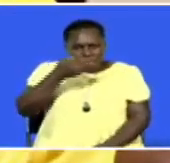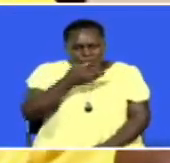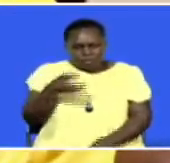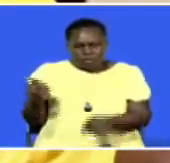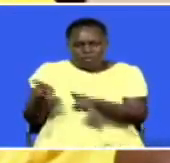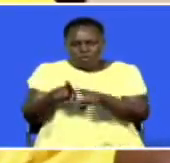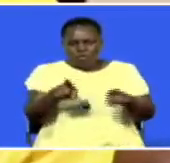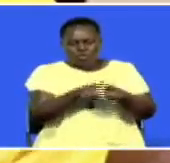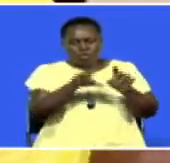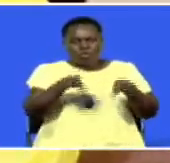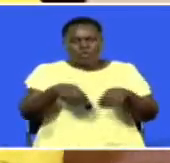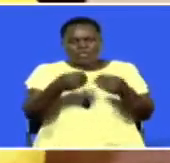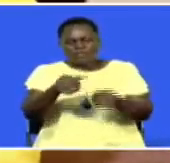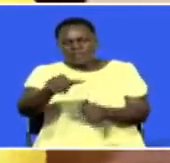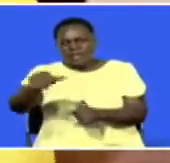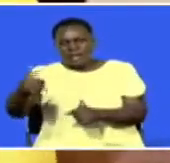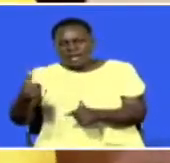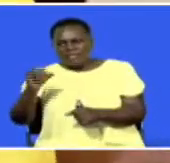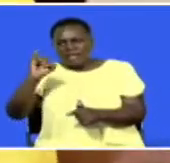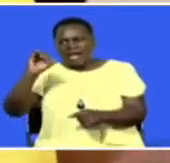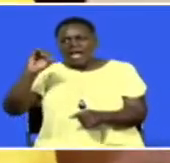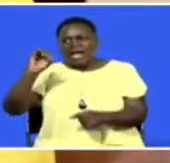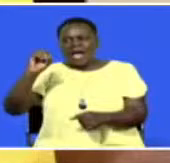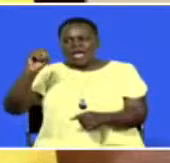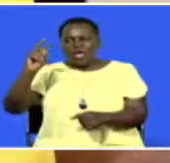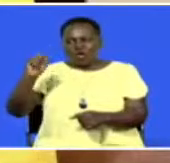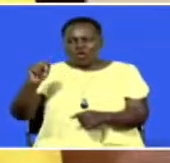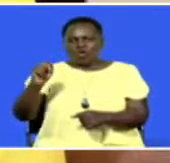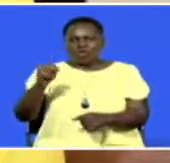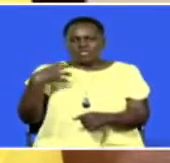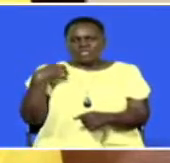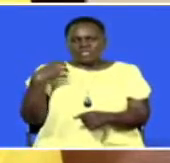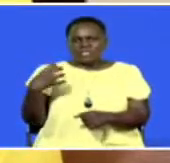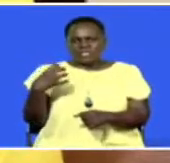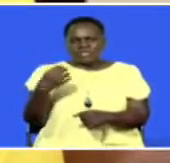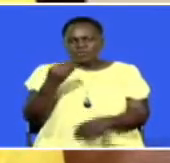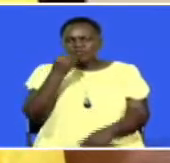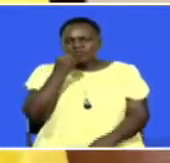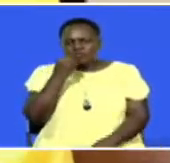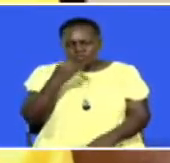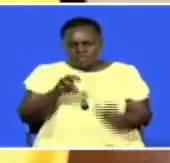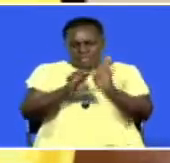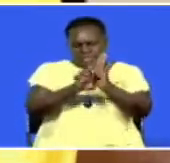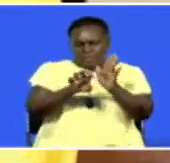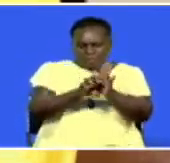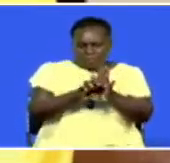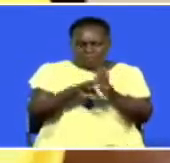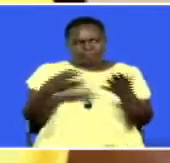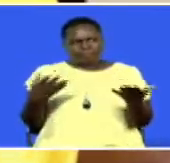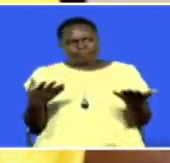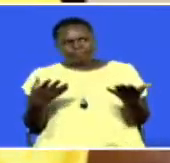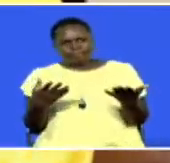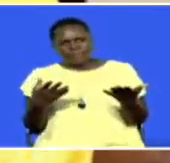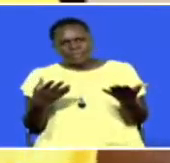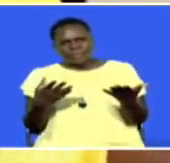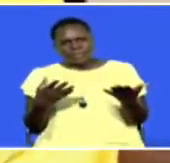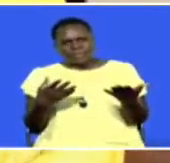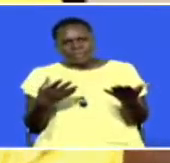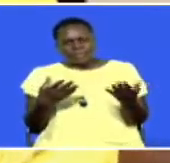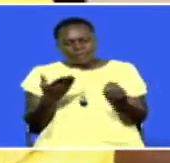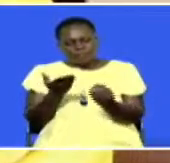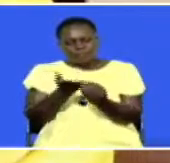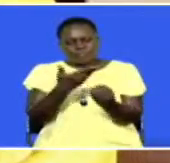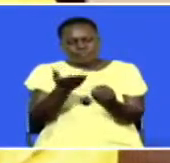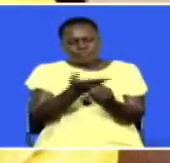you're also giving other iron-rich foods, such as, let's say, your mashed potatoes with